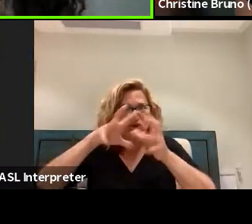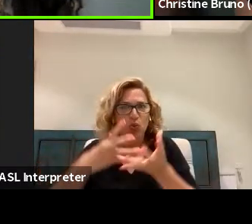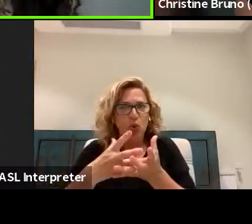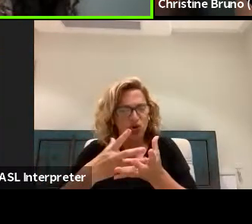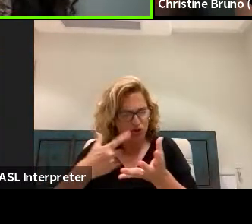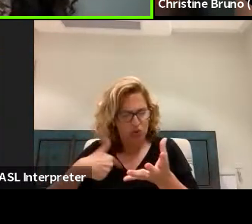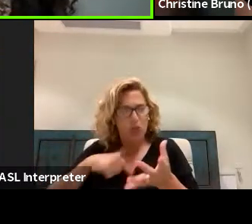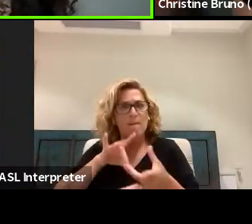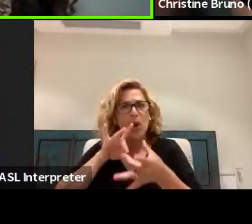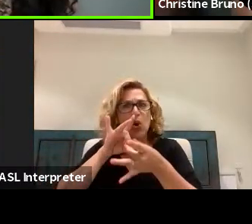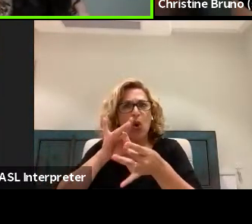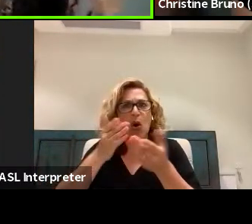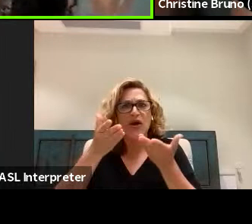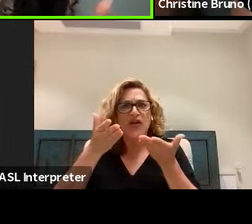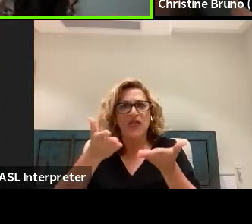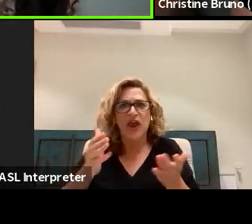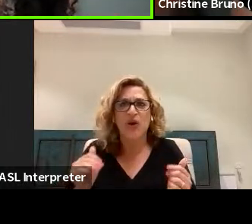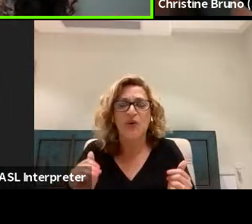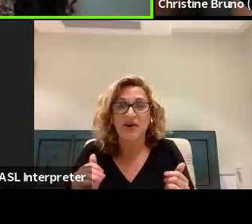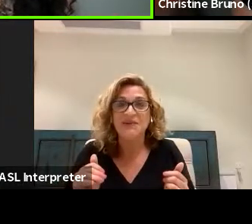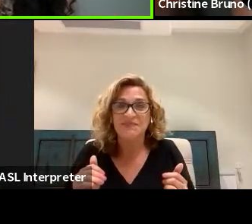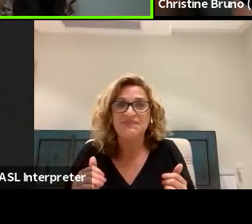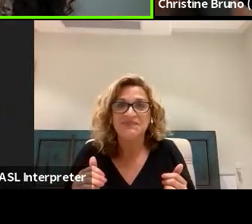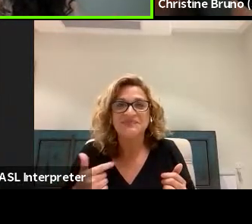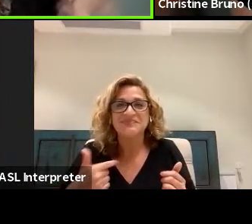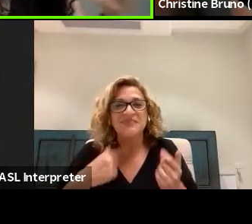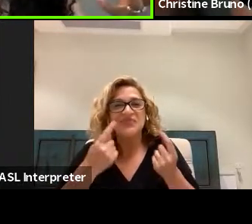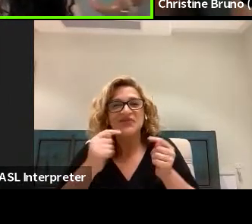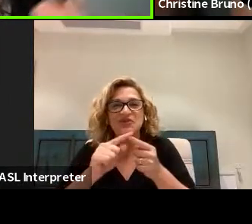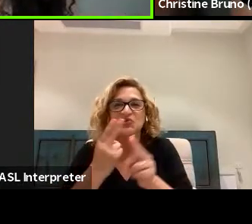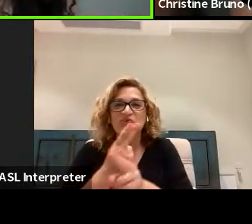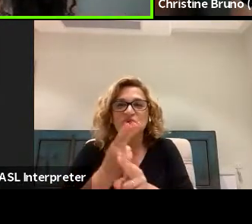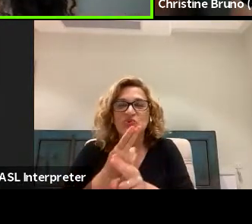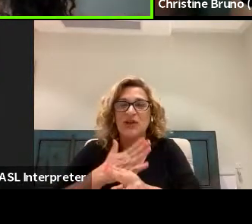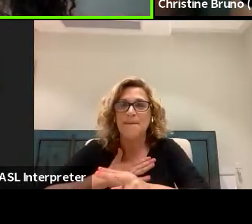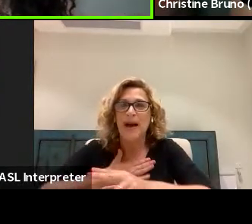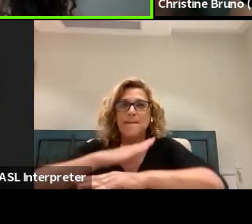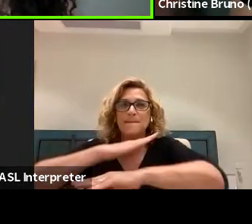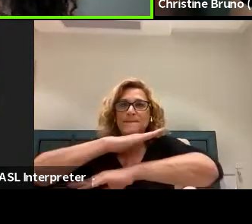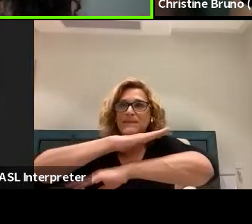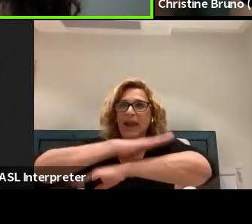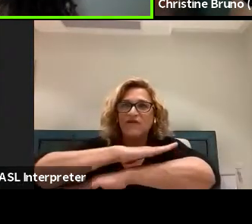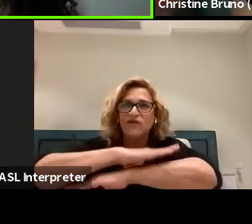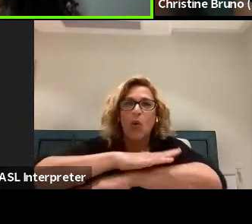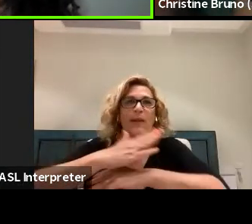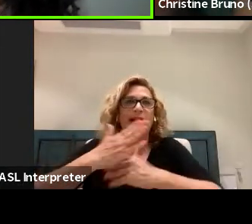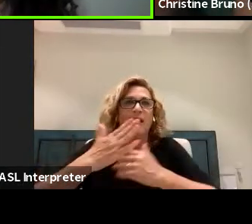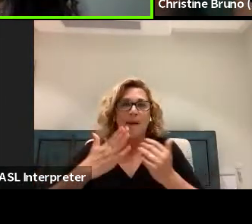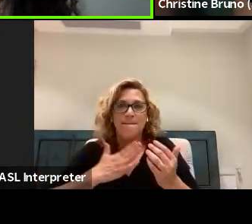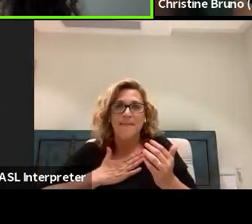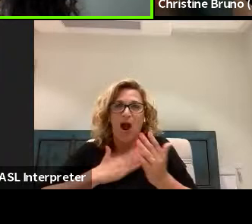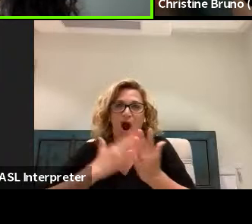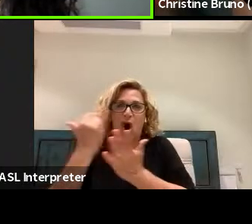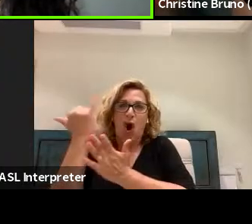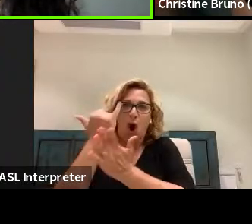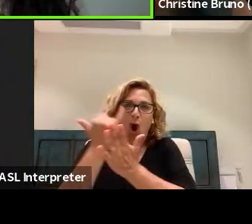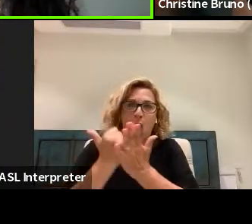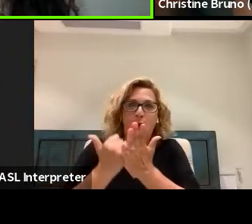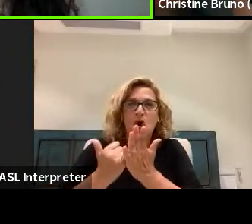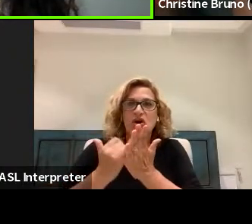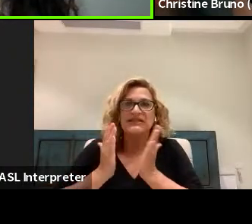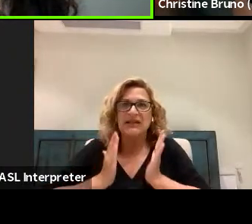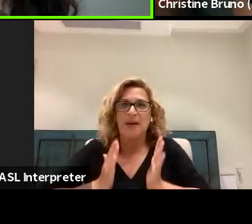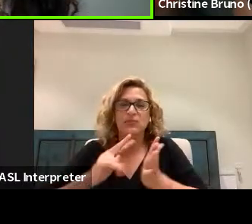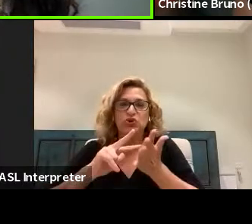there. And yeah, so I'm trying to use my platform and my artivism as a way